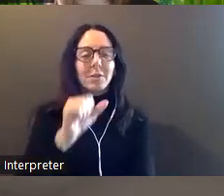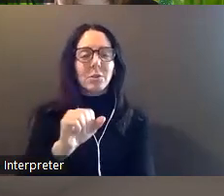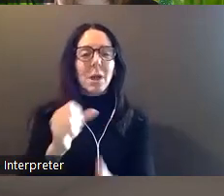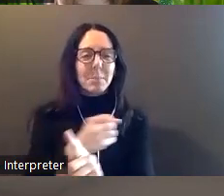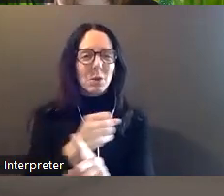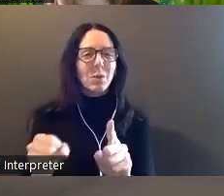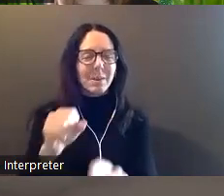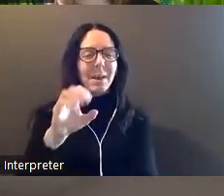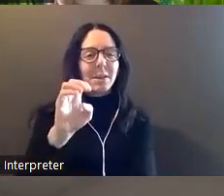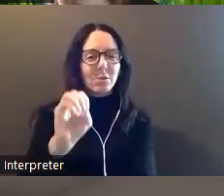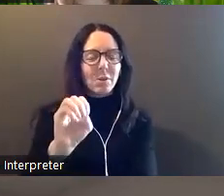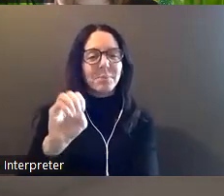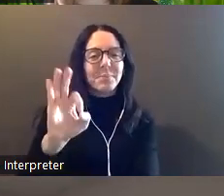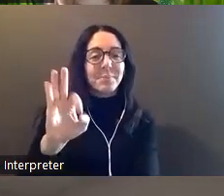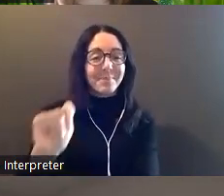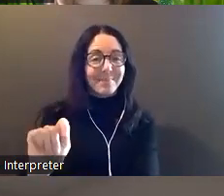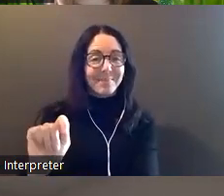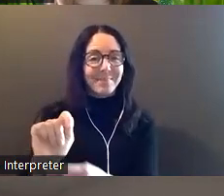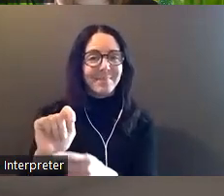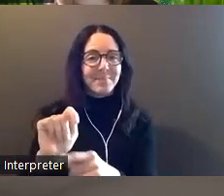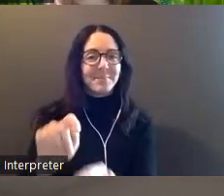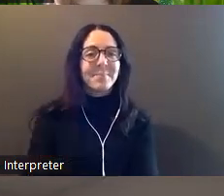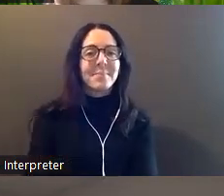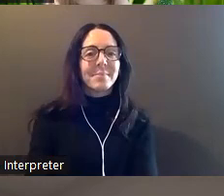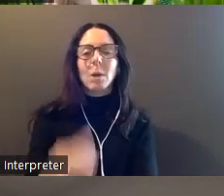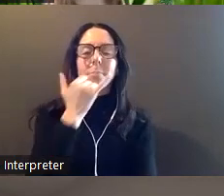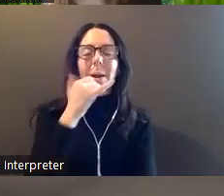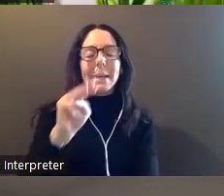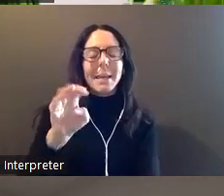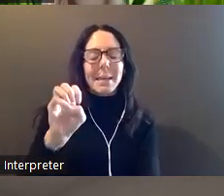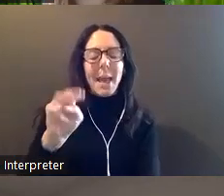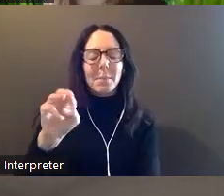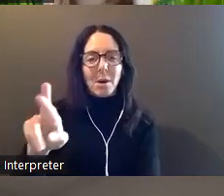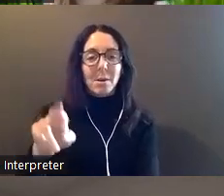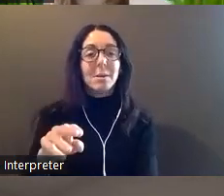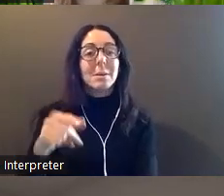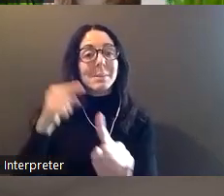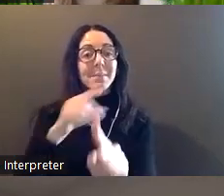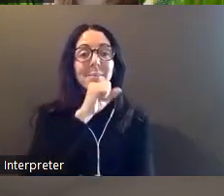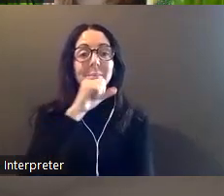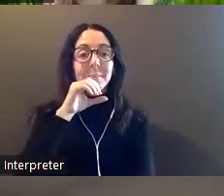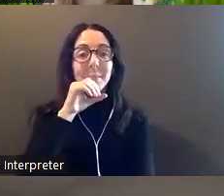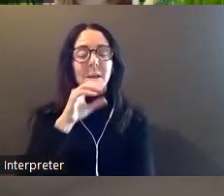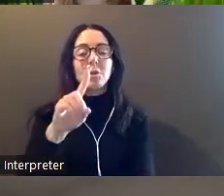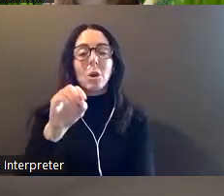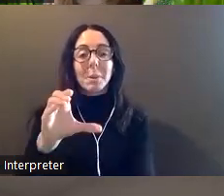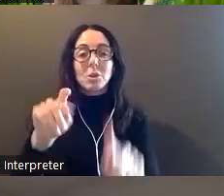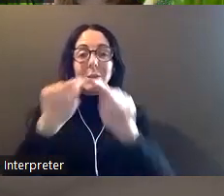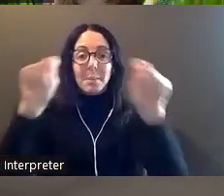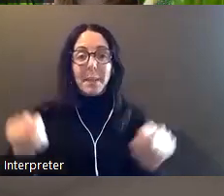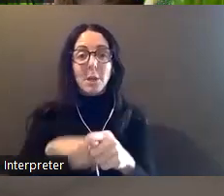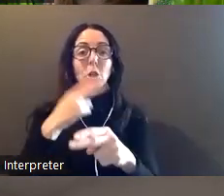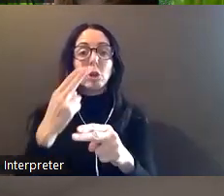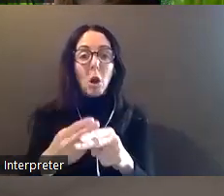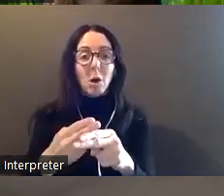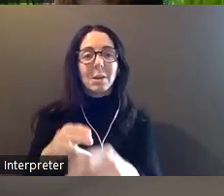medical record as standard forms, including an elder abuse specific documentation template called Elder